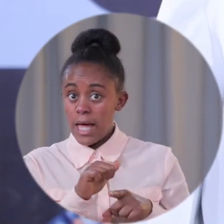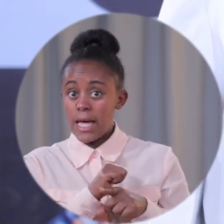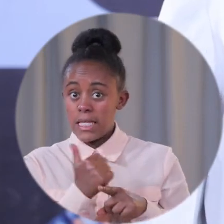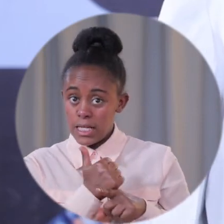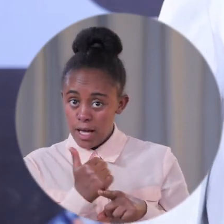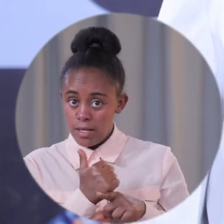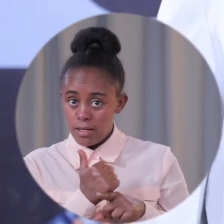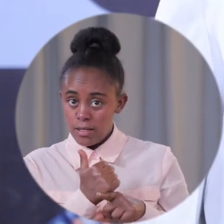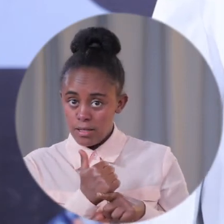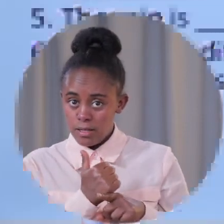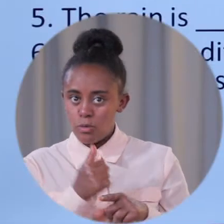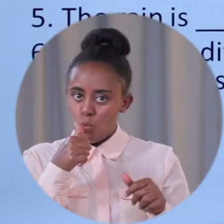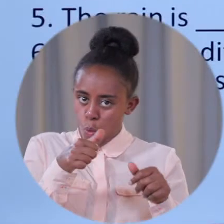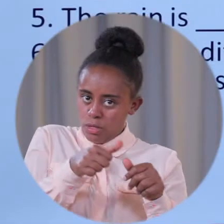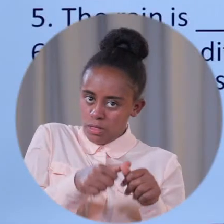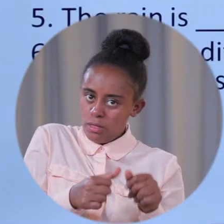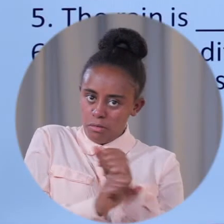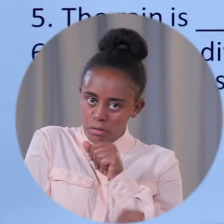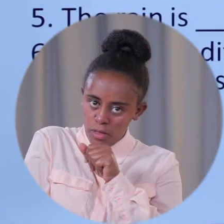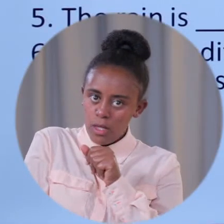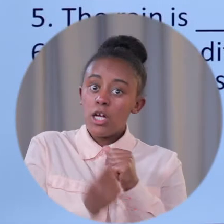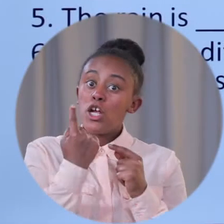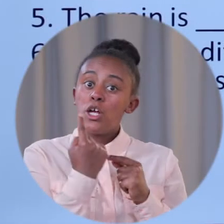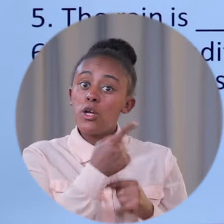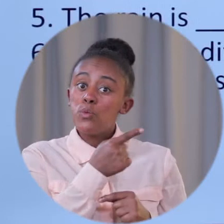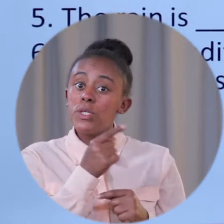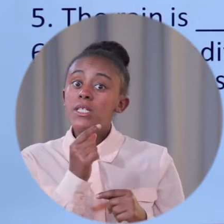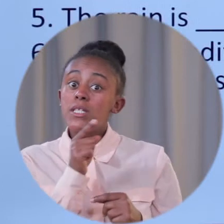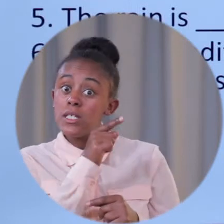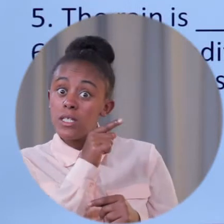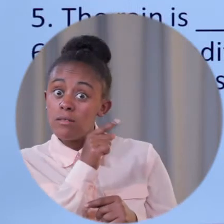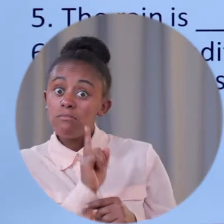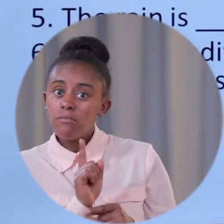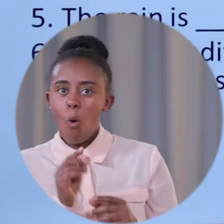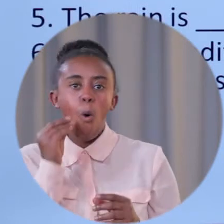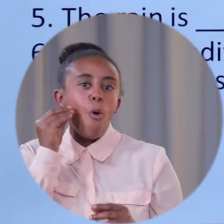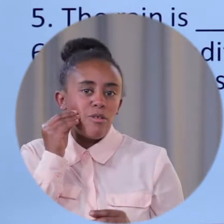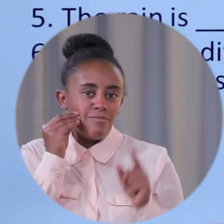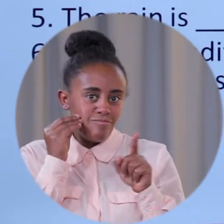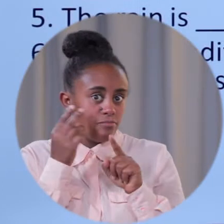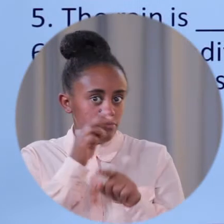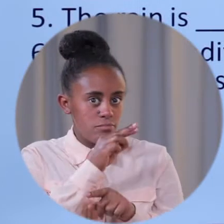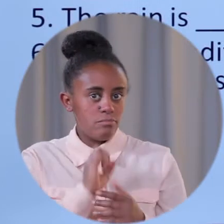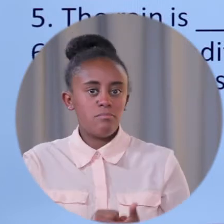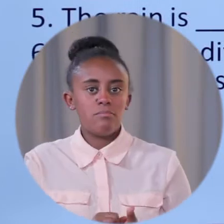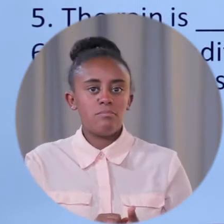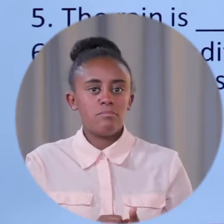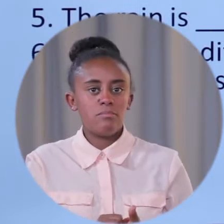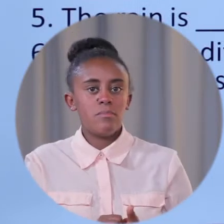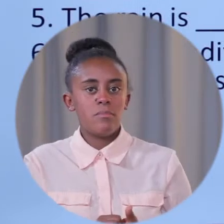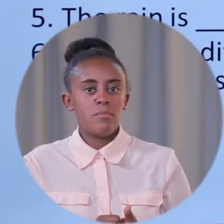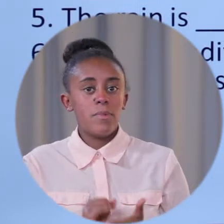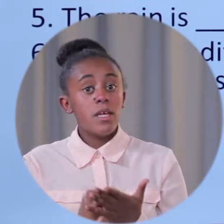based on the given note, now this one is your homework. It is